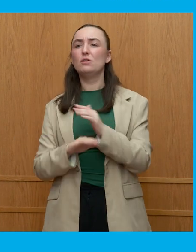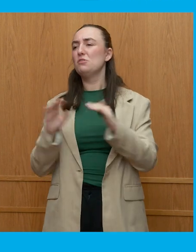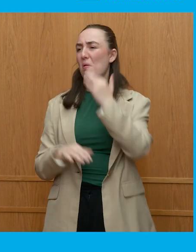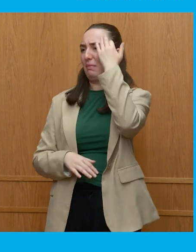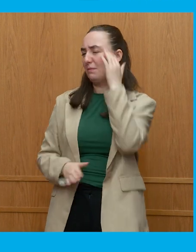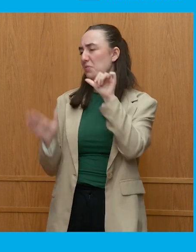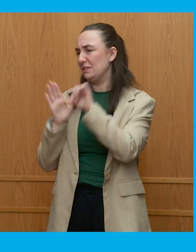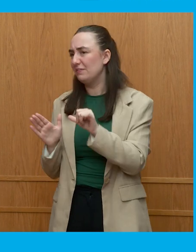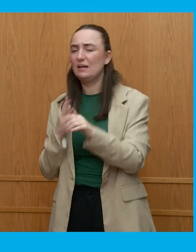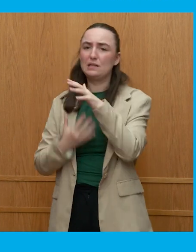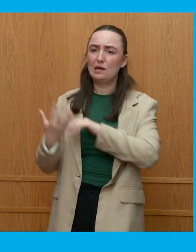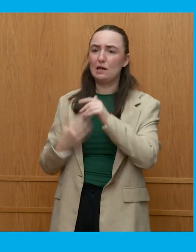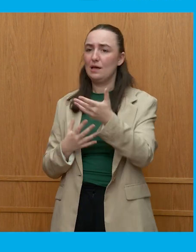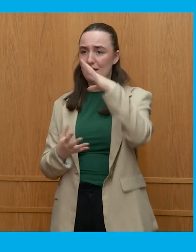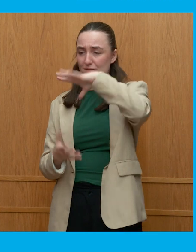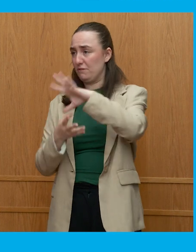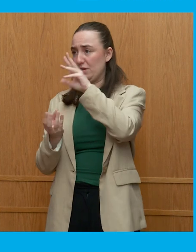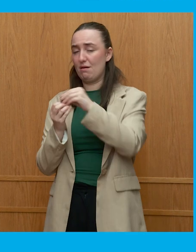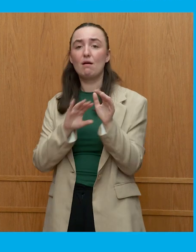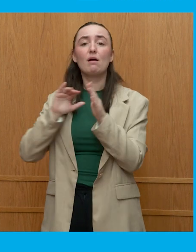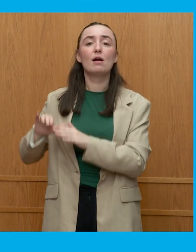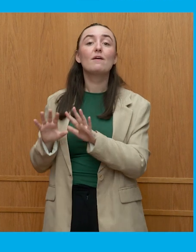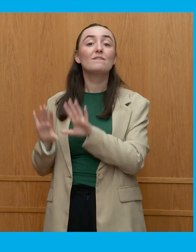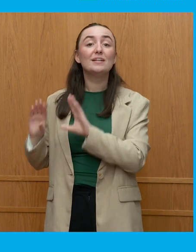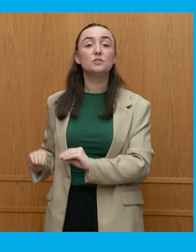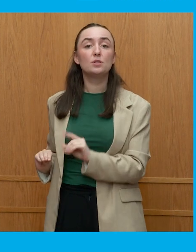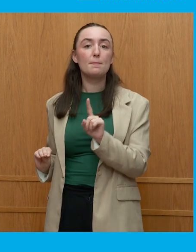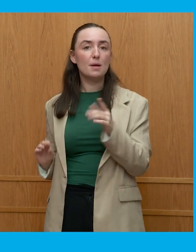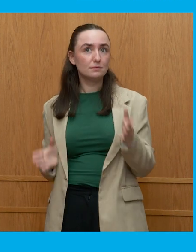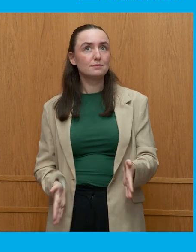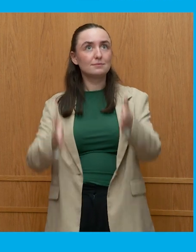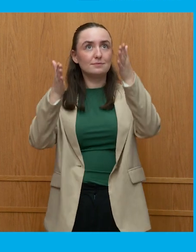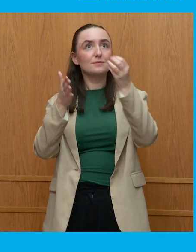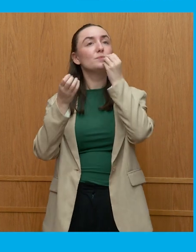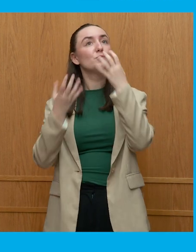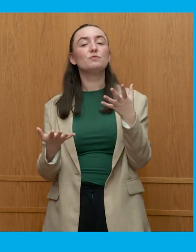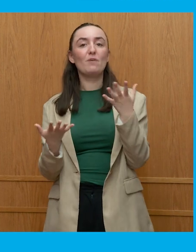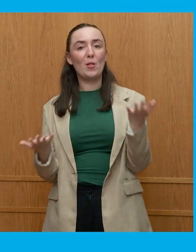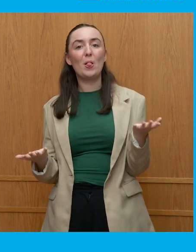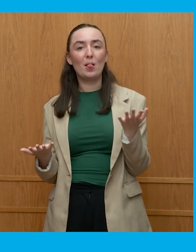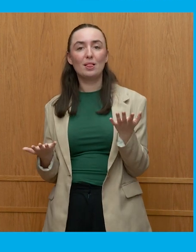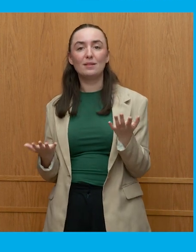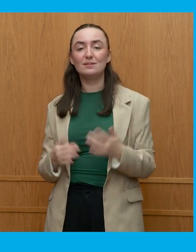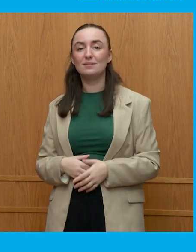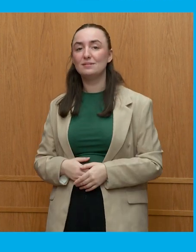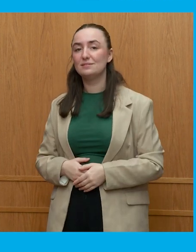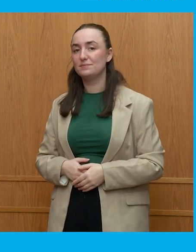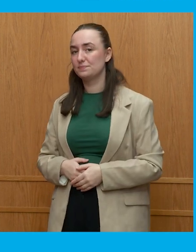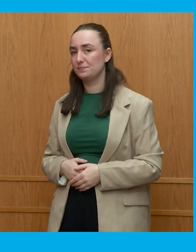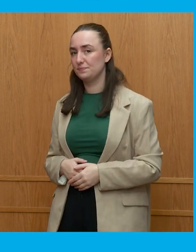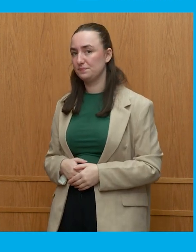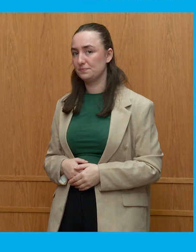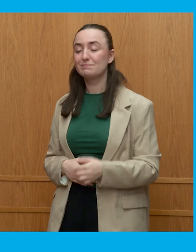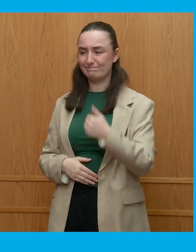implication that that made it become a kind of a difficult symbol. I give a lecture in third